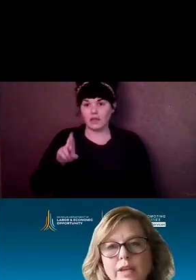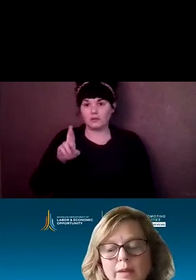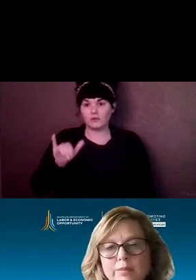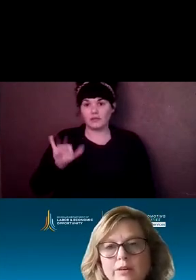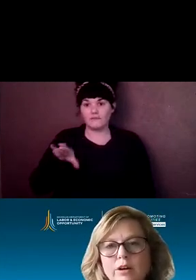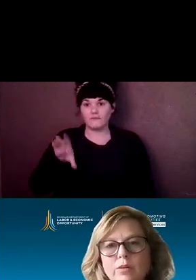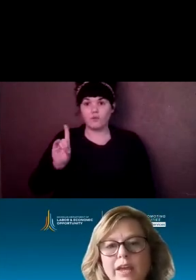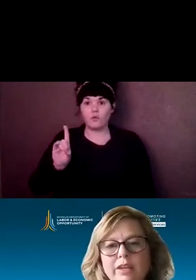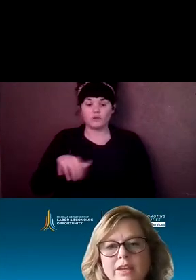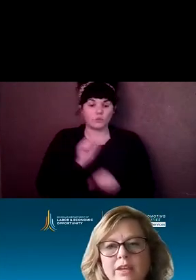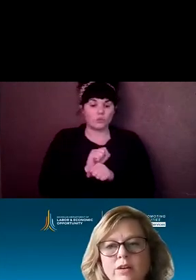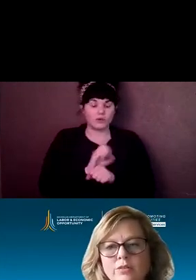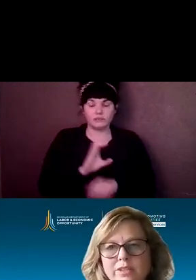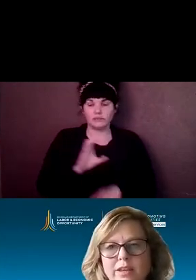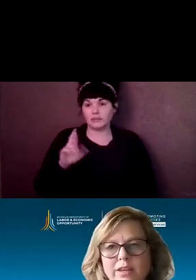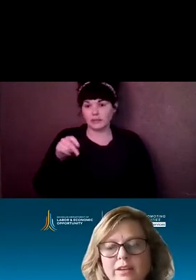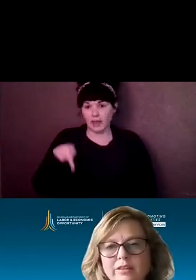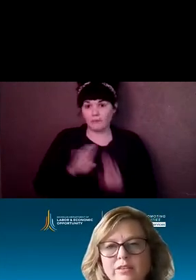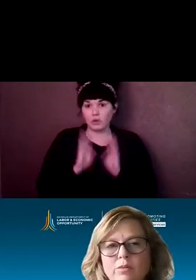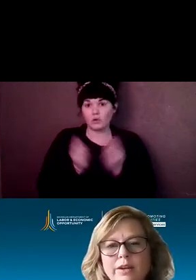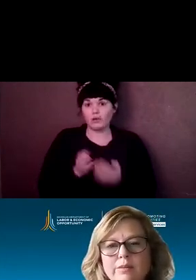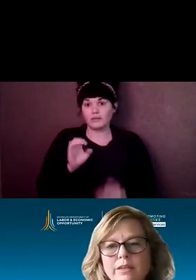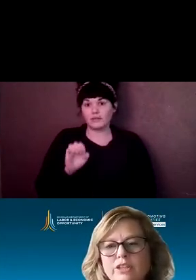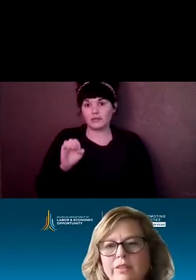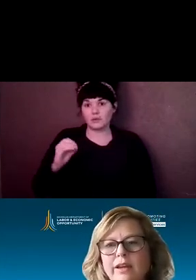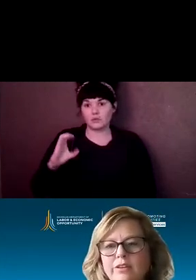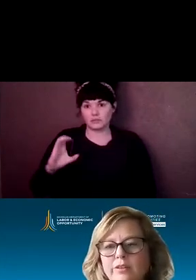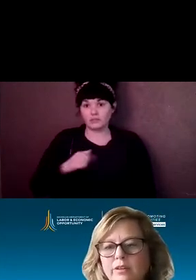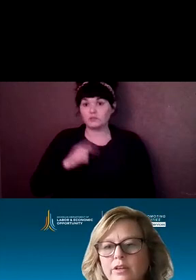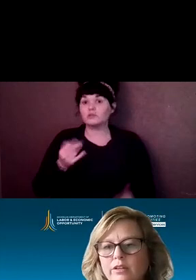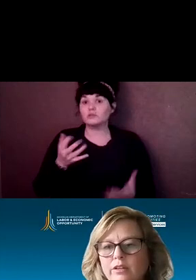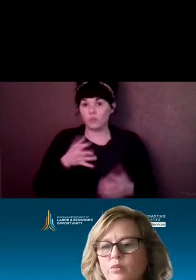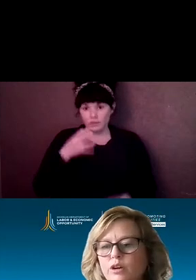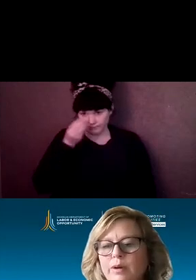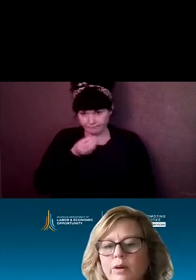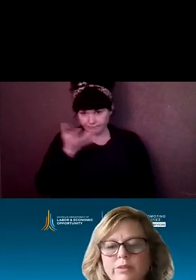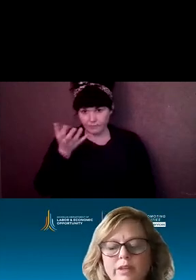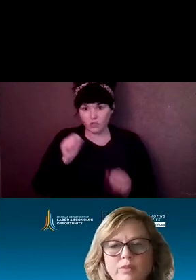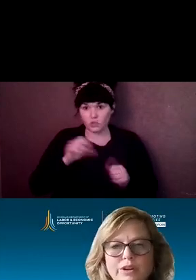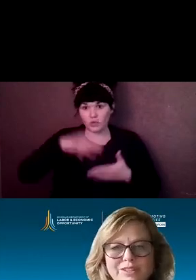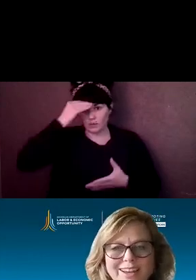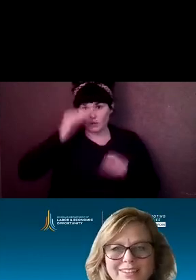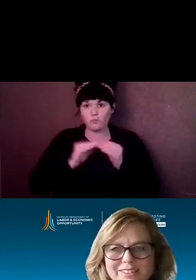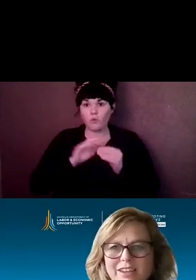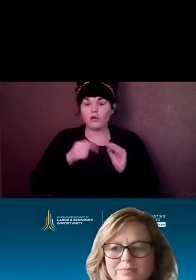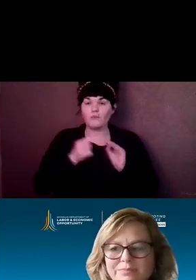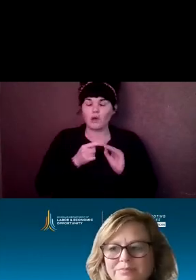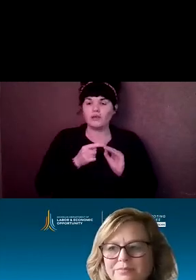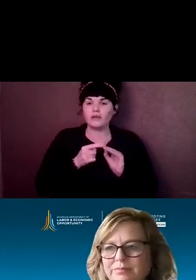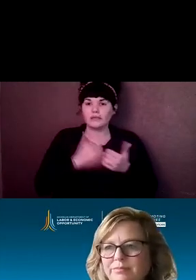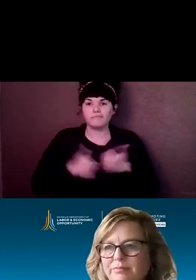Workers' Comp Bureau, and the EEOC. So I wanted to mention that you can learn more about what the employer side is